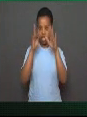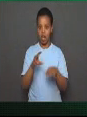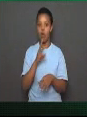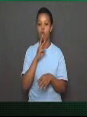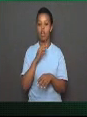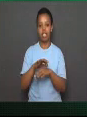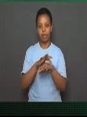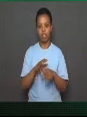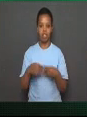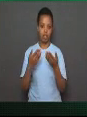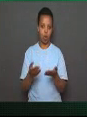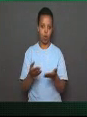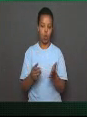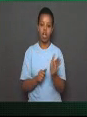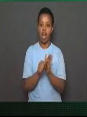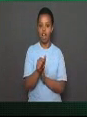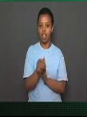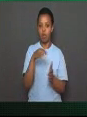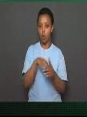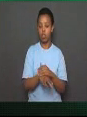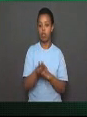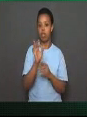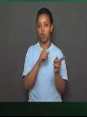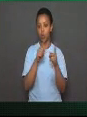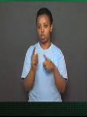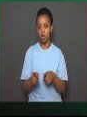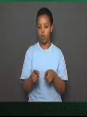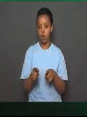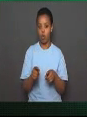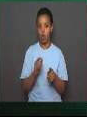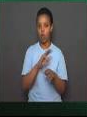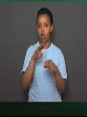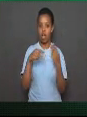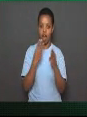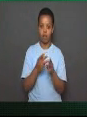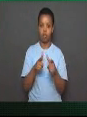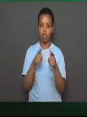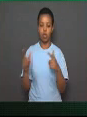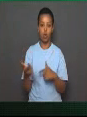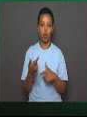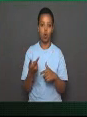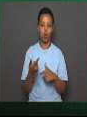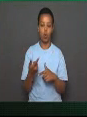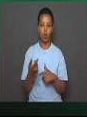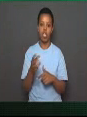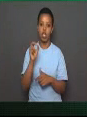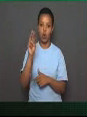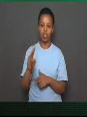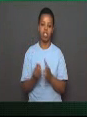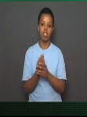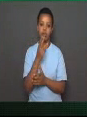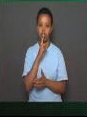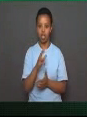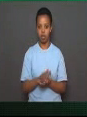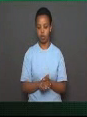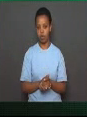provide rainwater for the land, and the algae found in them are the world's greatest source